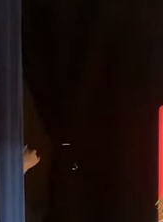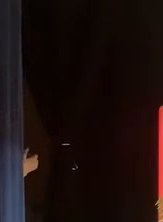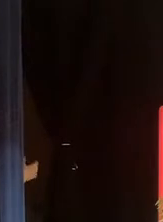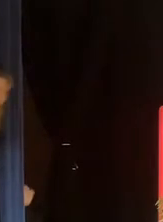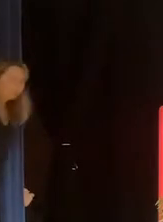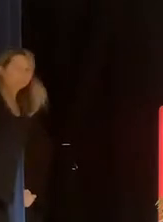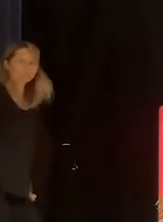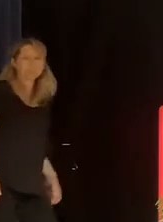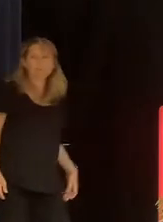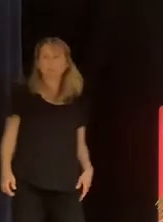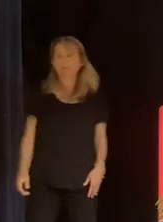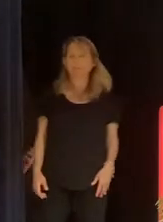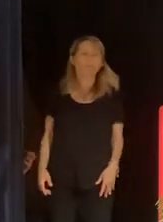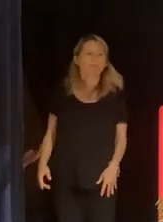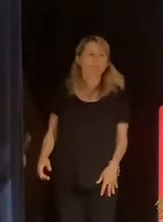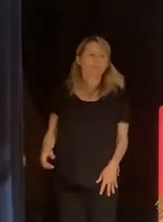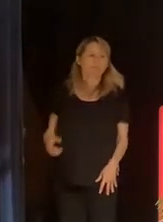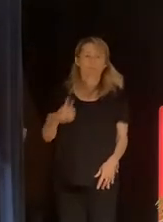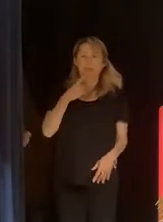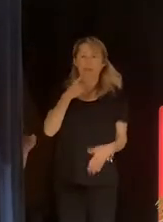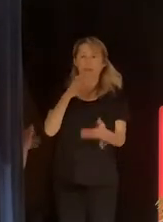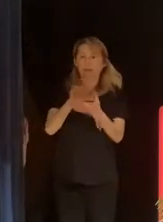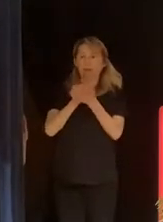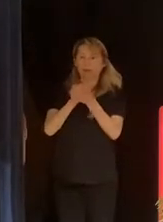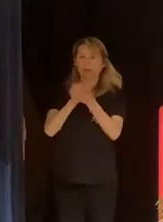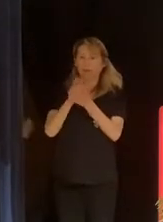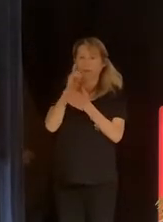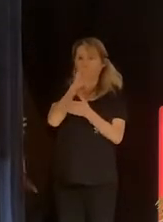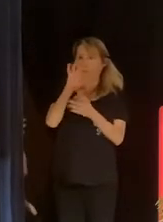to our parents, support